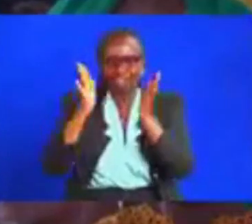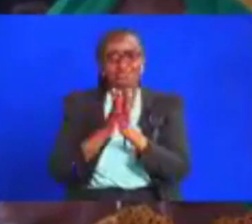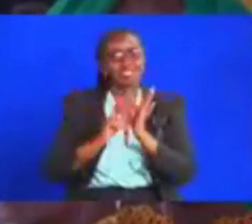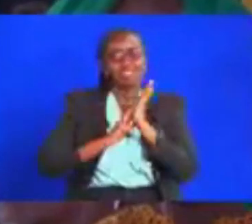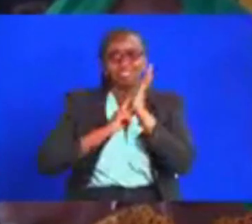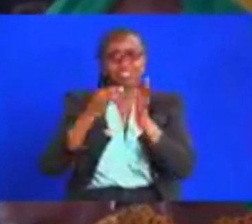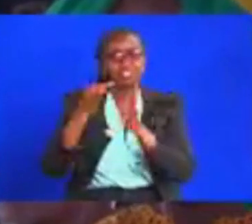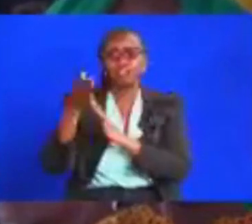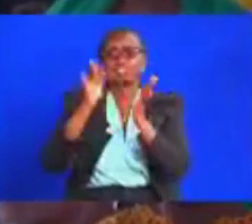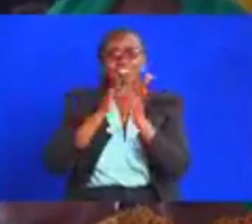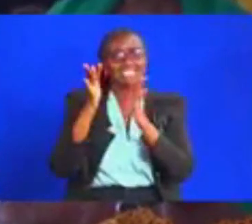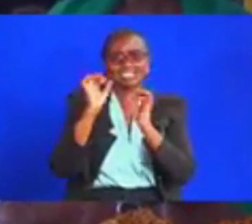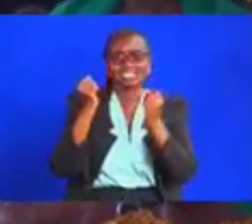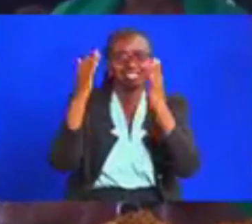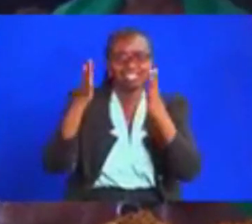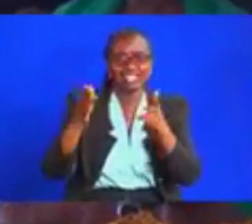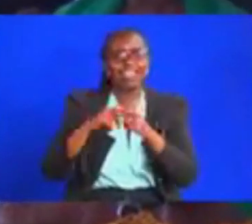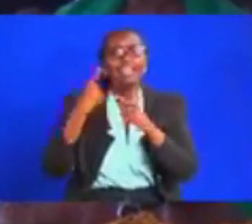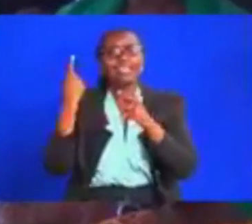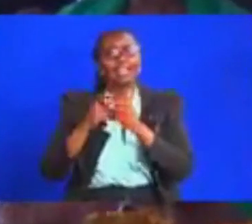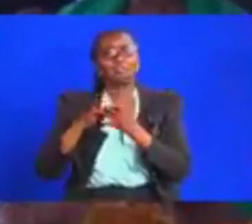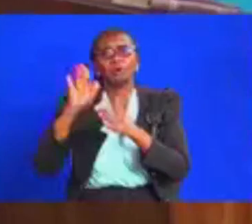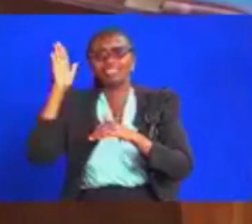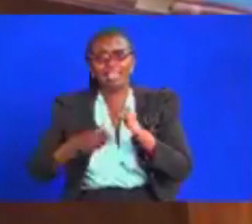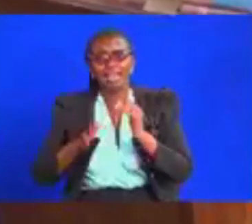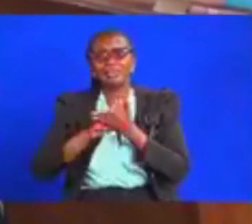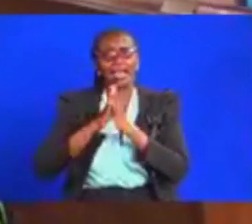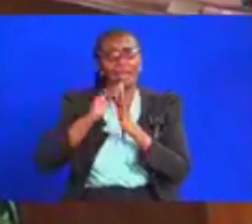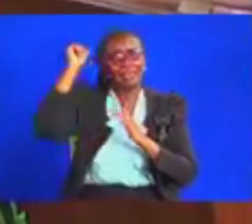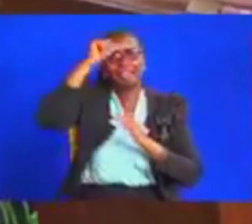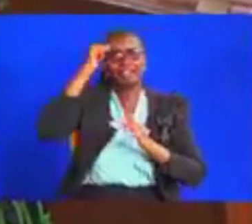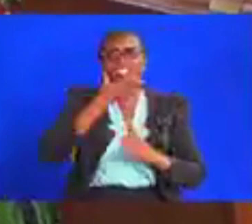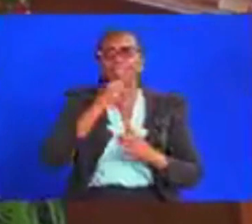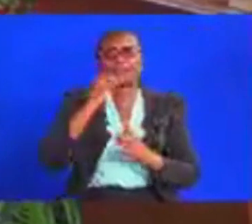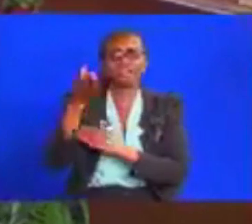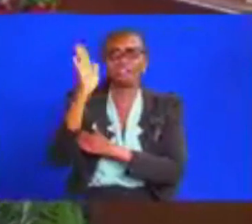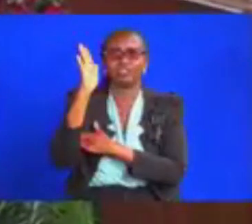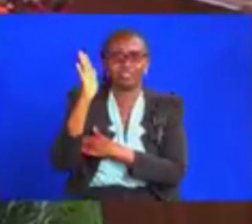of Jesus as Savior, more than just being an anointed man of God.